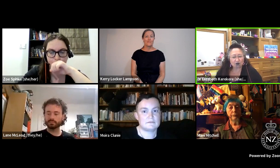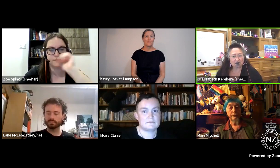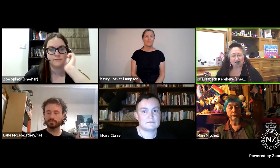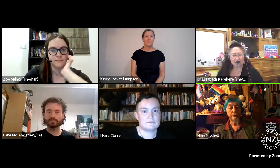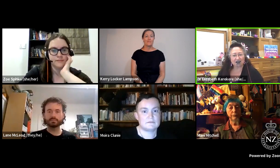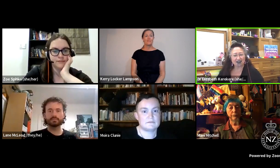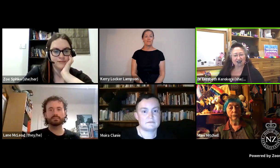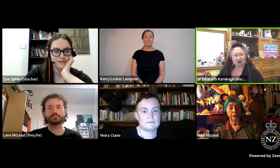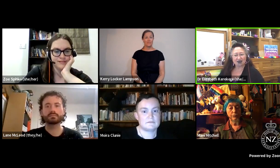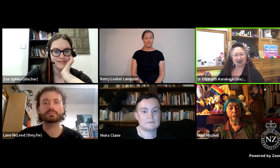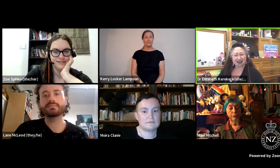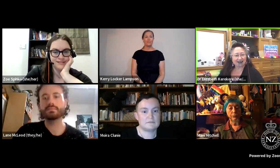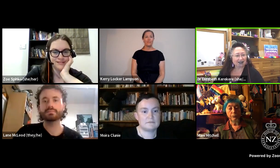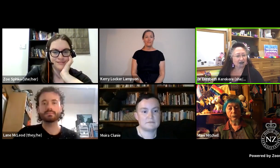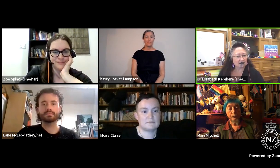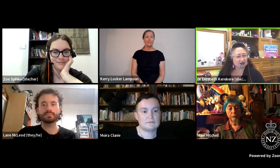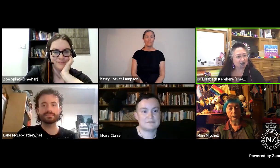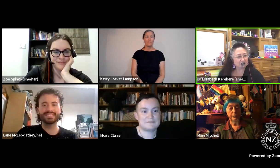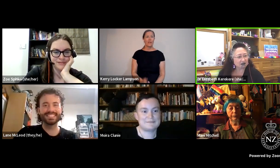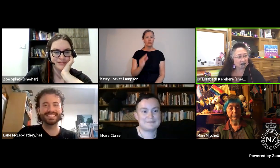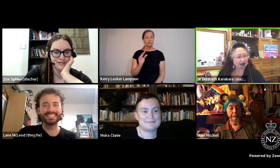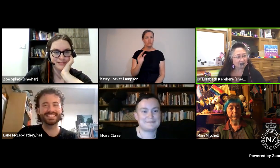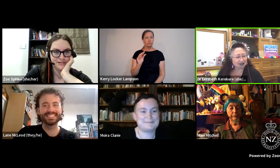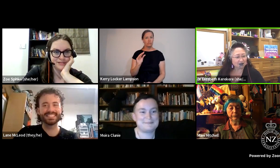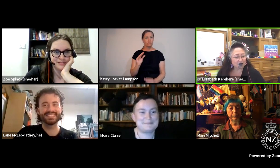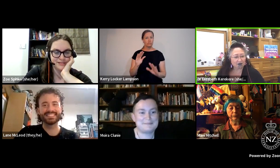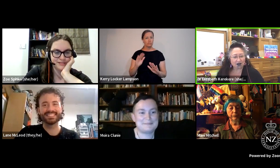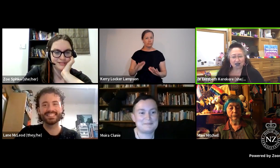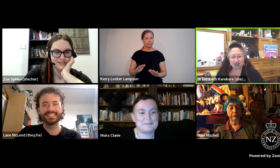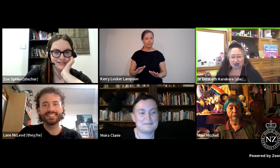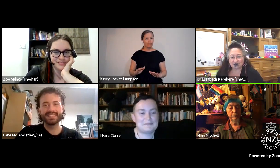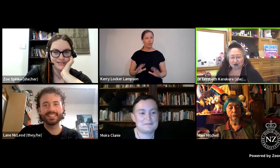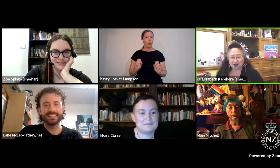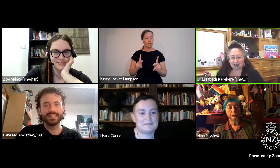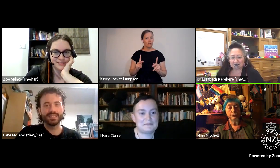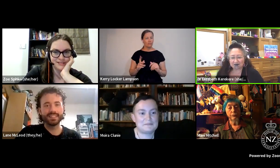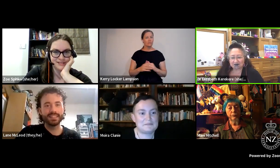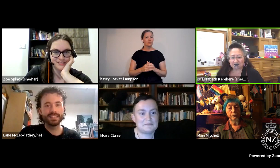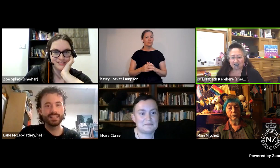Cool. We have got a little lull. And so I'm going to...